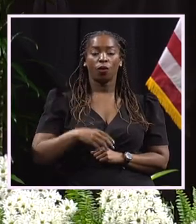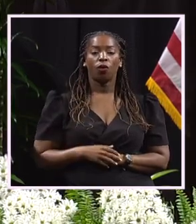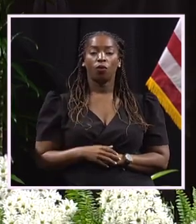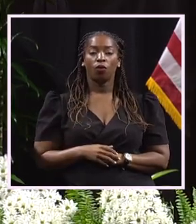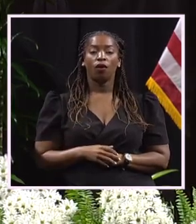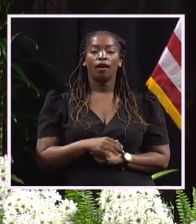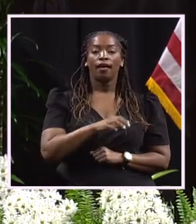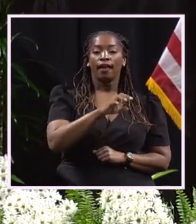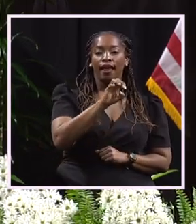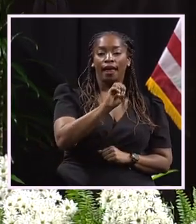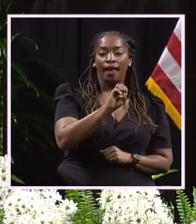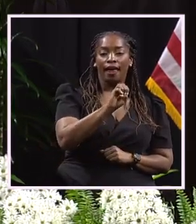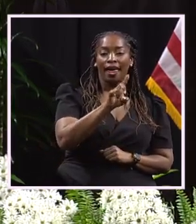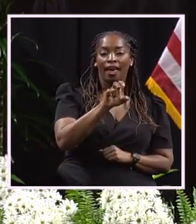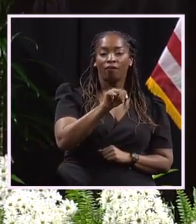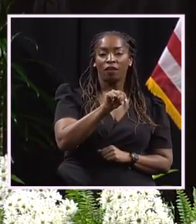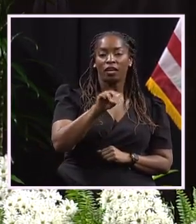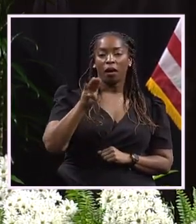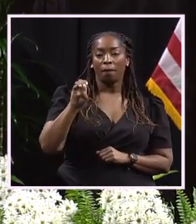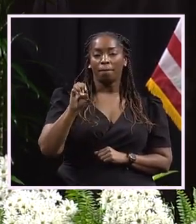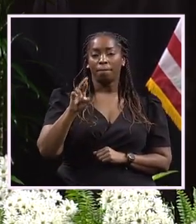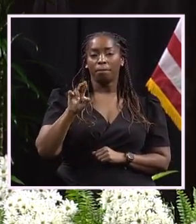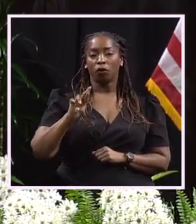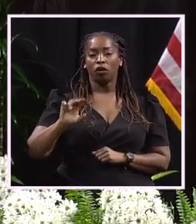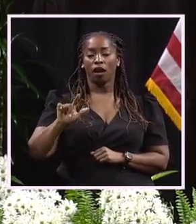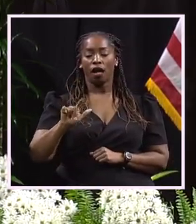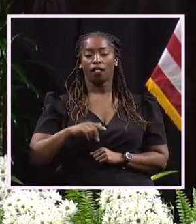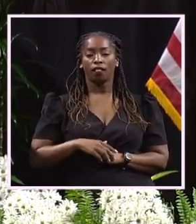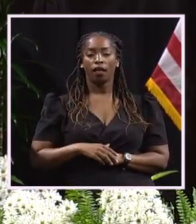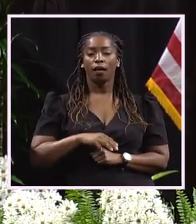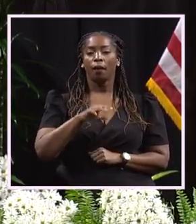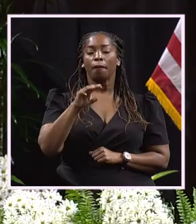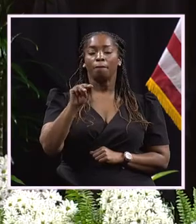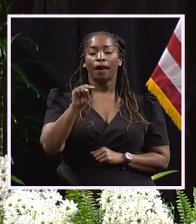Evan M. Bernal, magna cum laude.